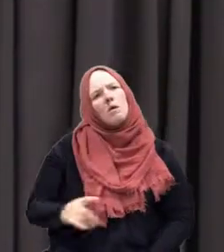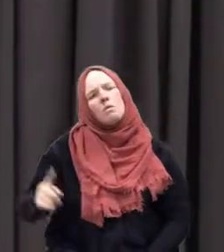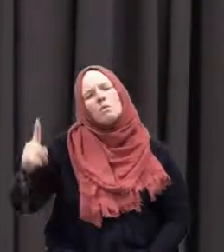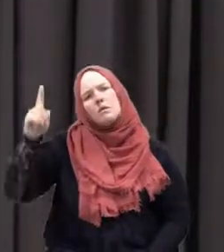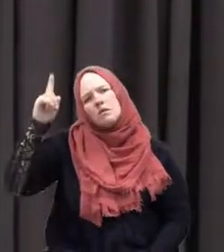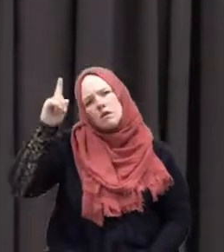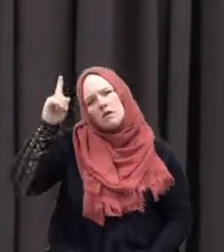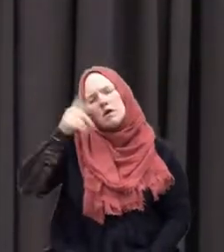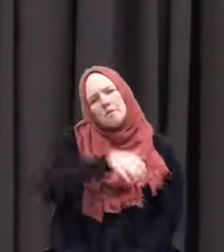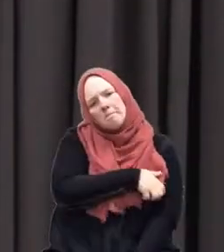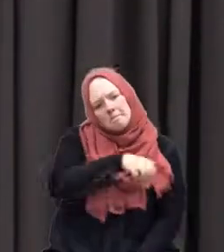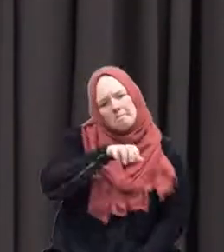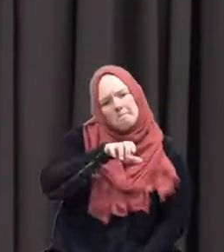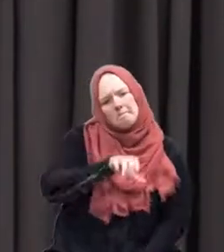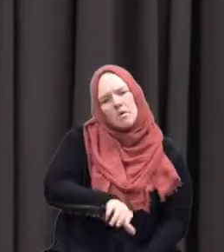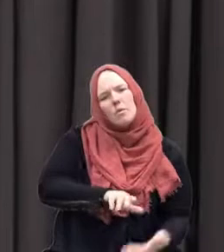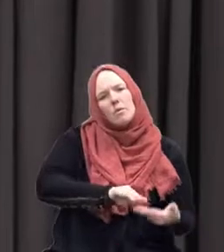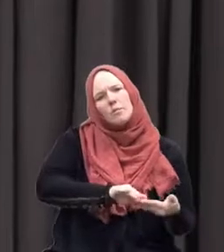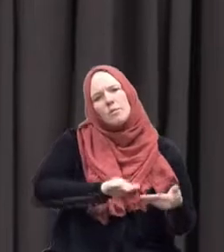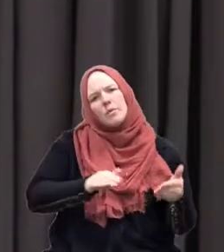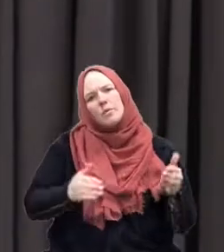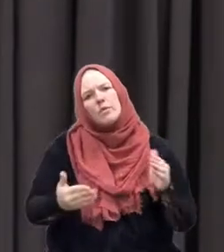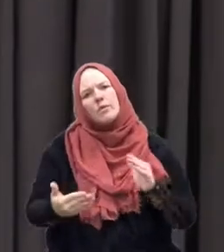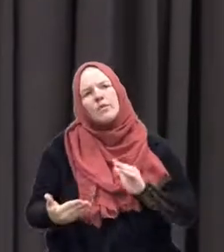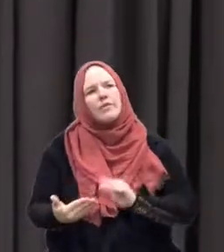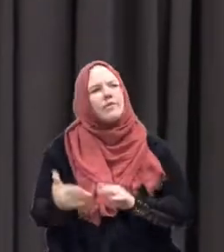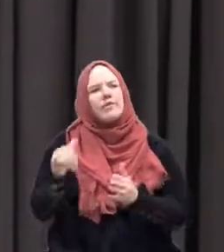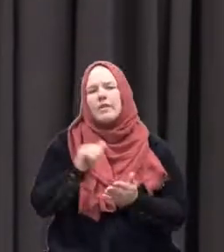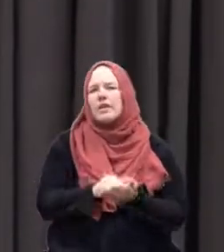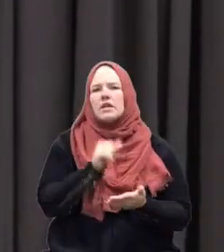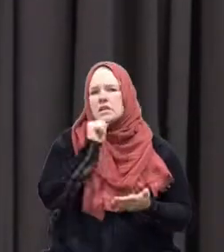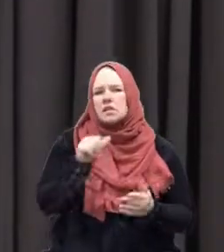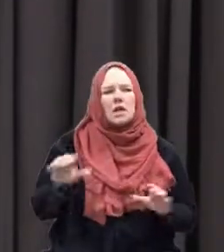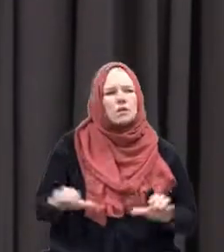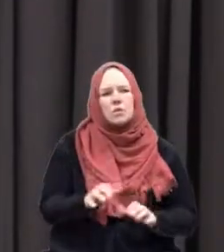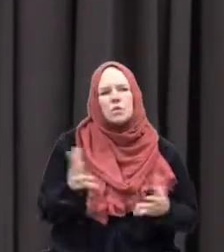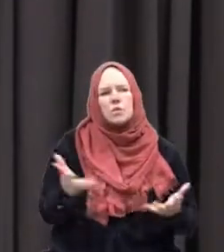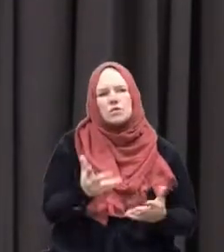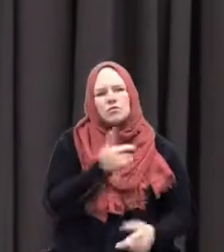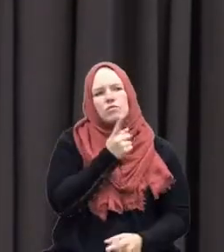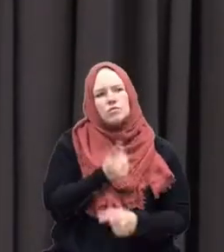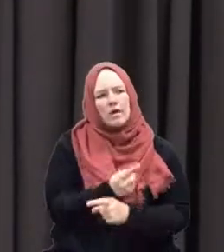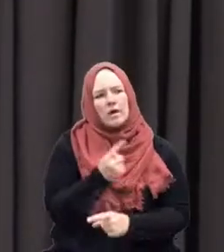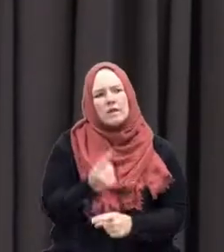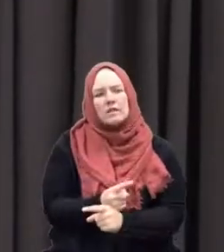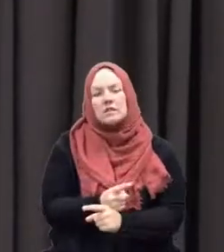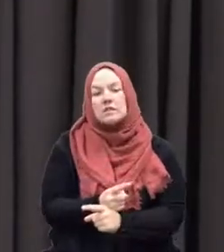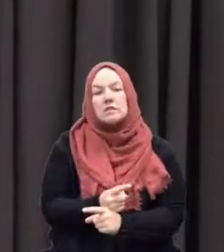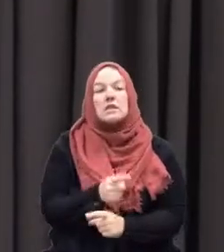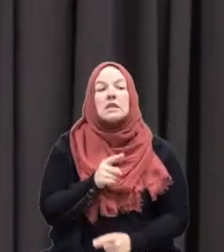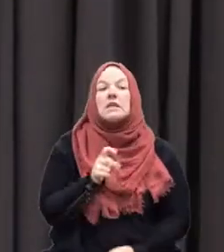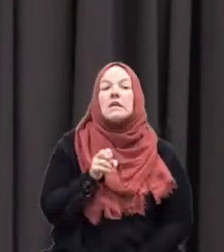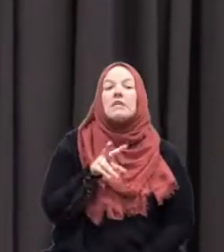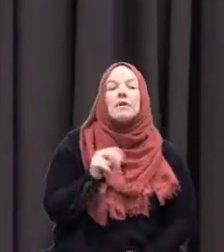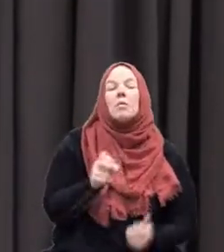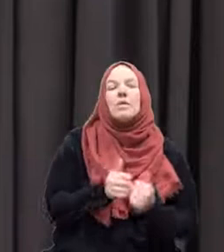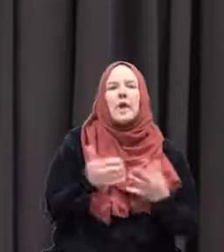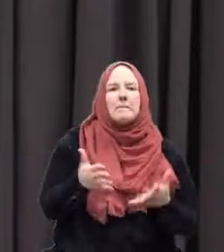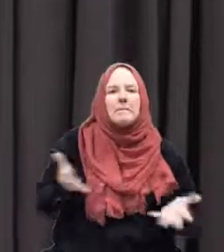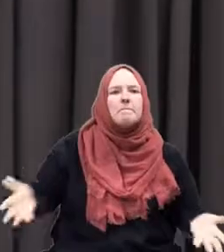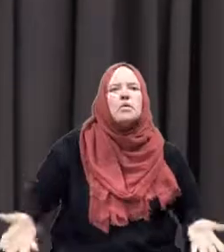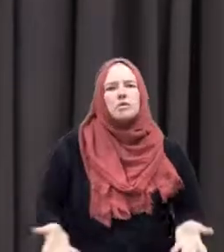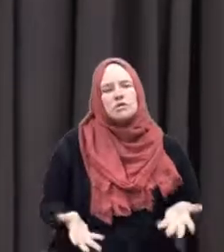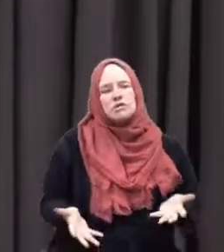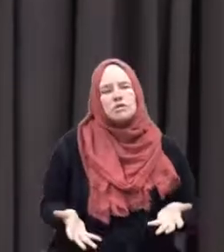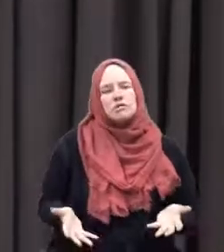Why would Allah subhanahu wa ta'ala empower a community that does not do what they need to do, even without